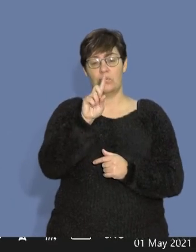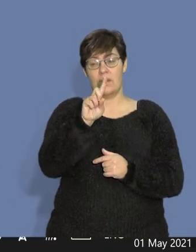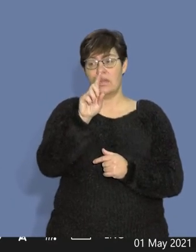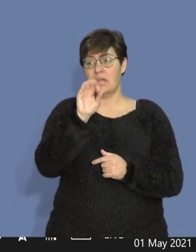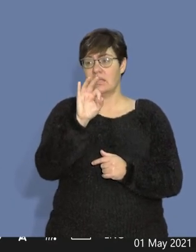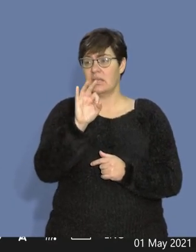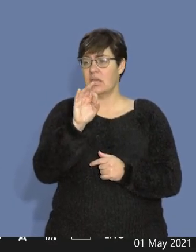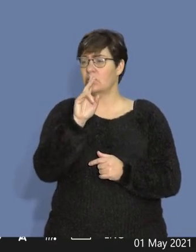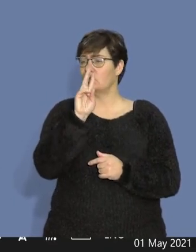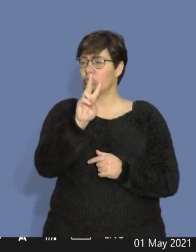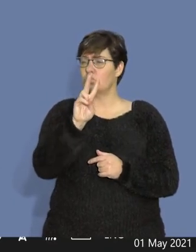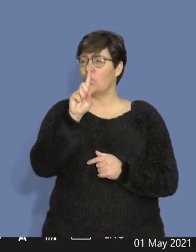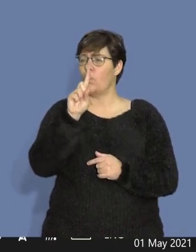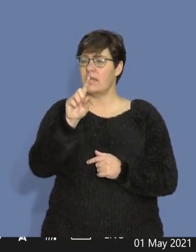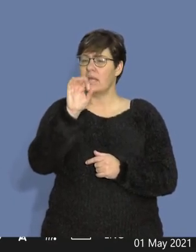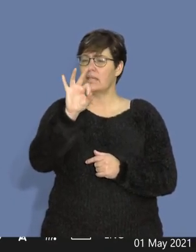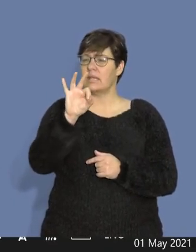213,000. Let's get that figure.